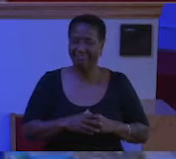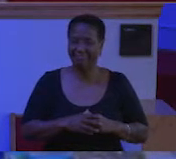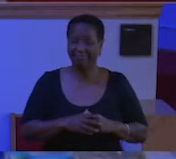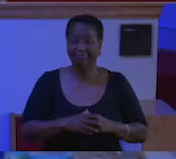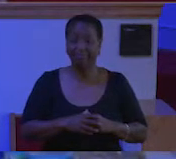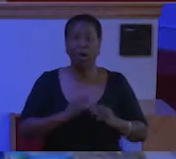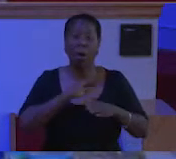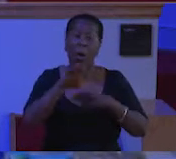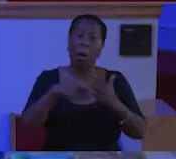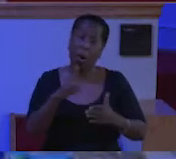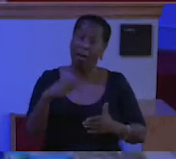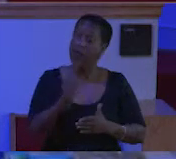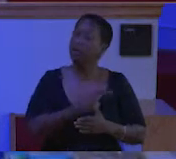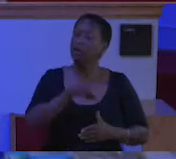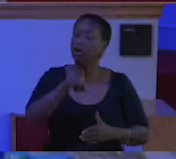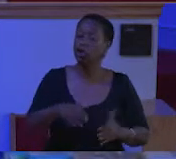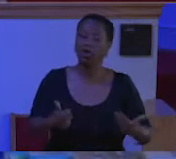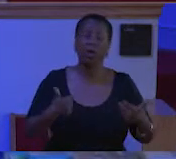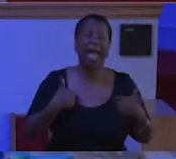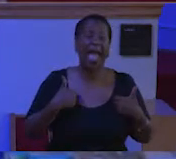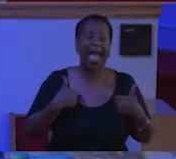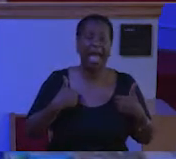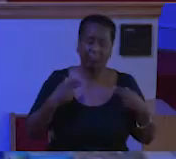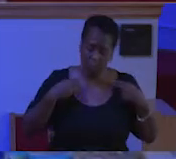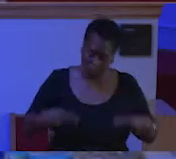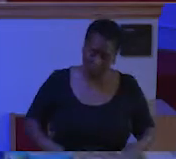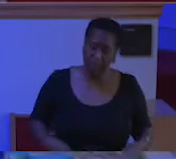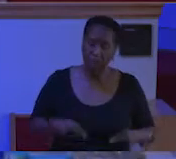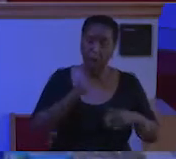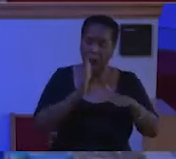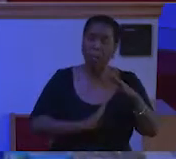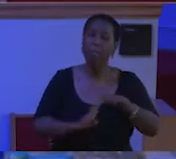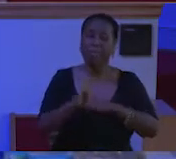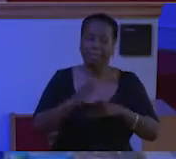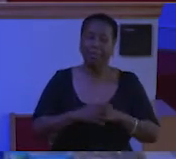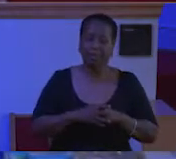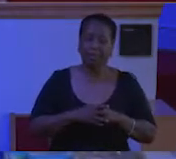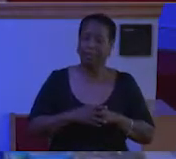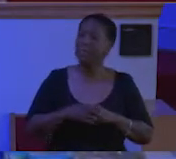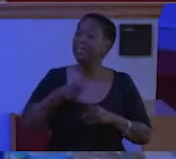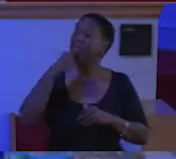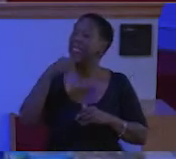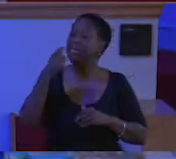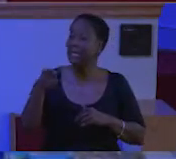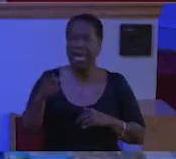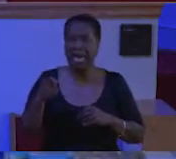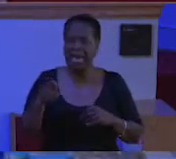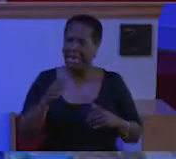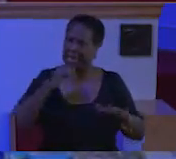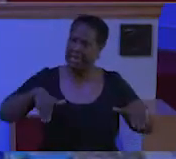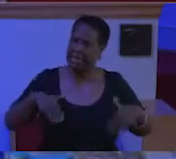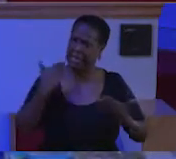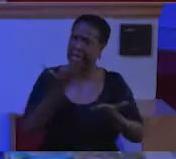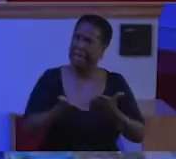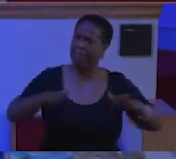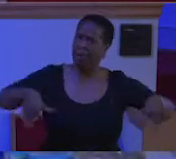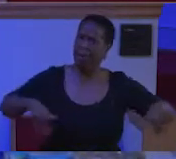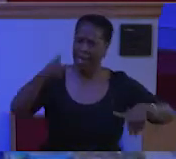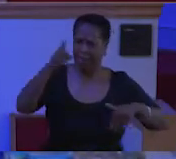Amen. All of us ought to have a level of humility. It says we hadn't gotten there just